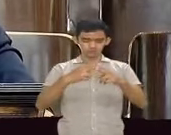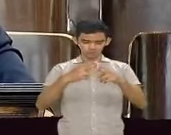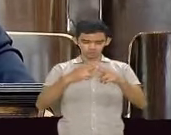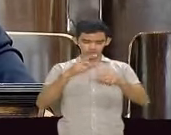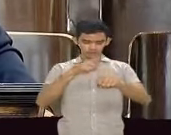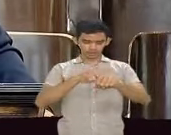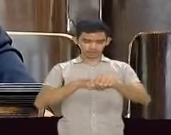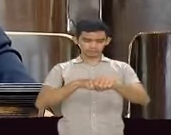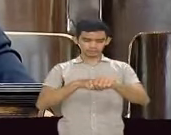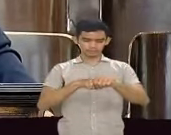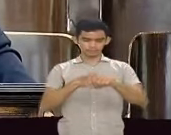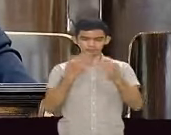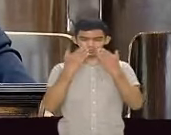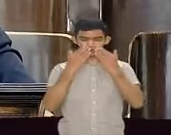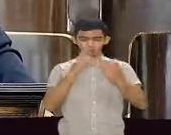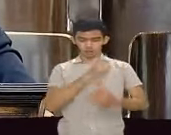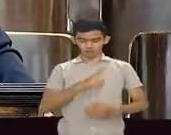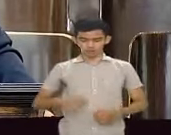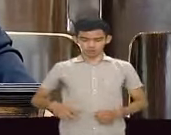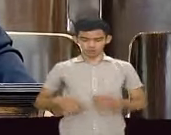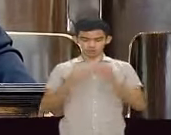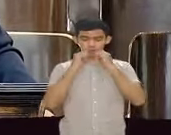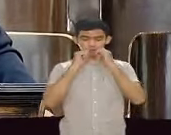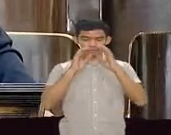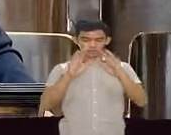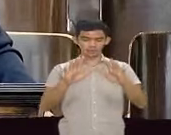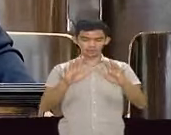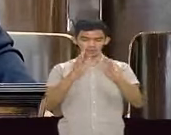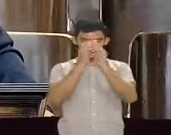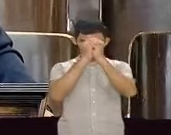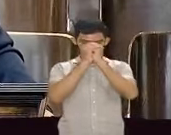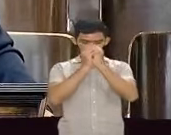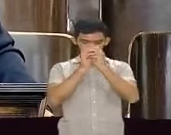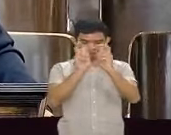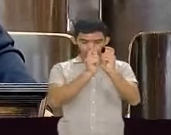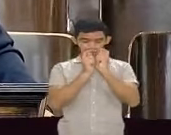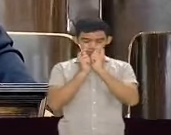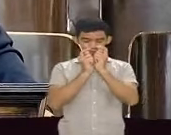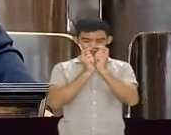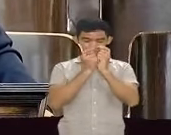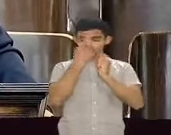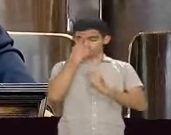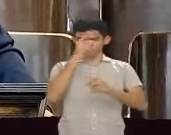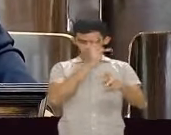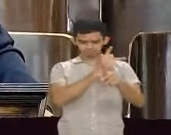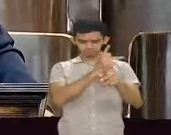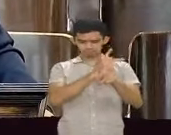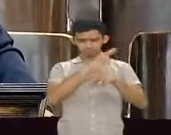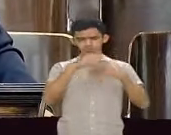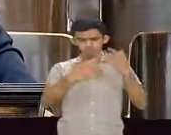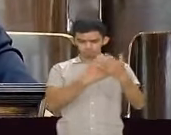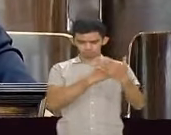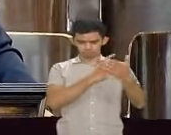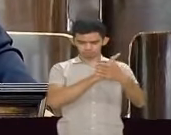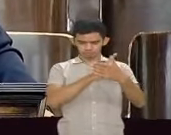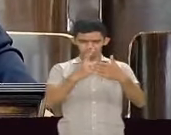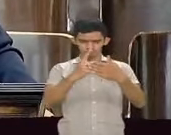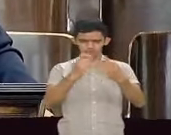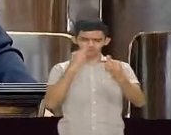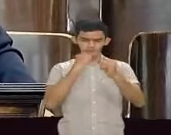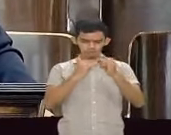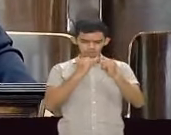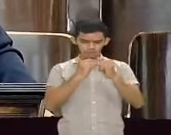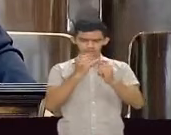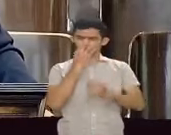have given to us. Thank you, Lord, for the blessing of just worshiping together, for keeping us throughout these